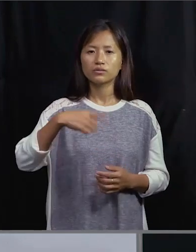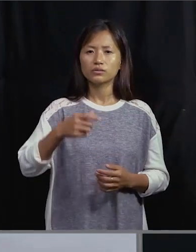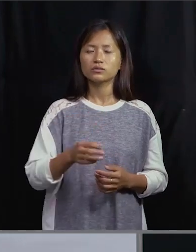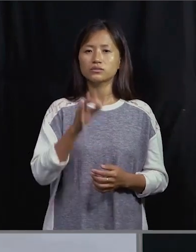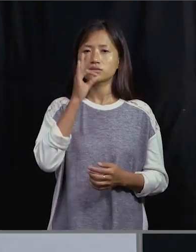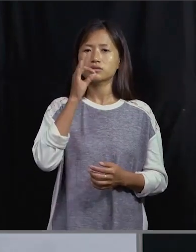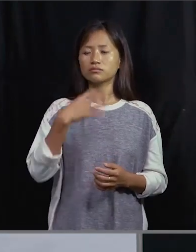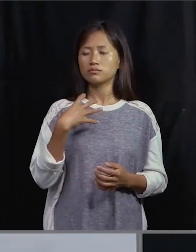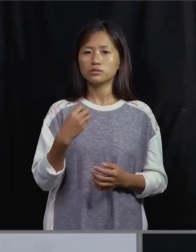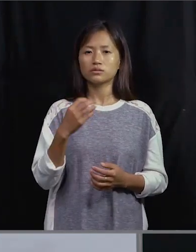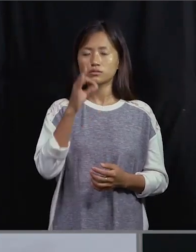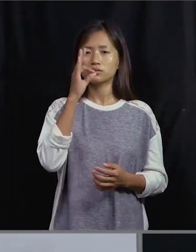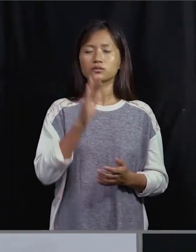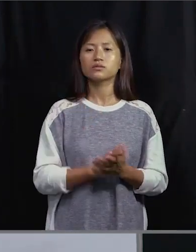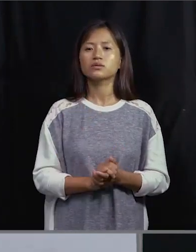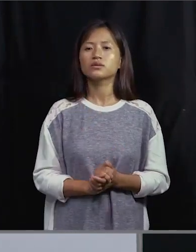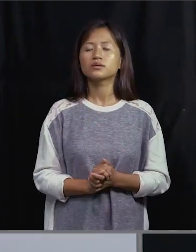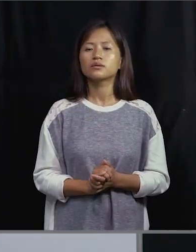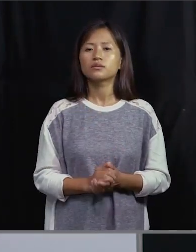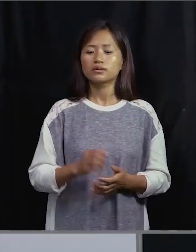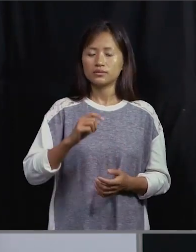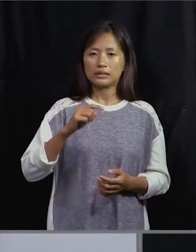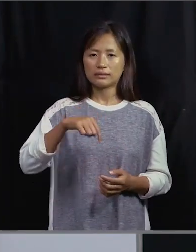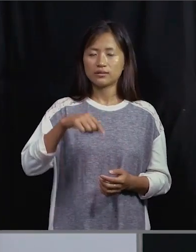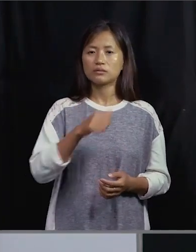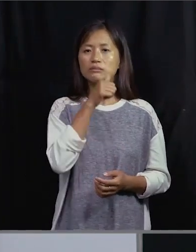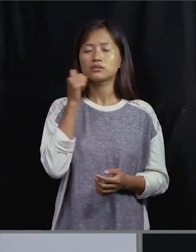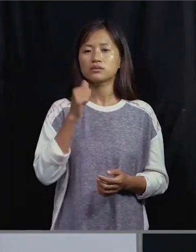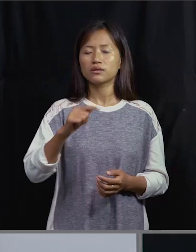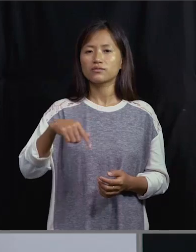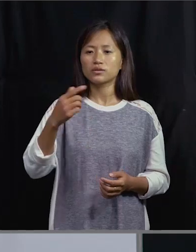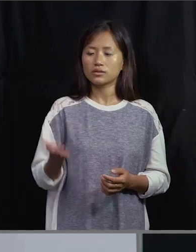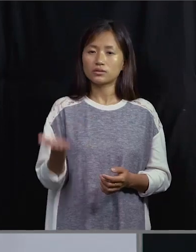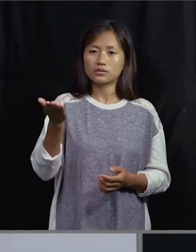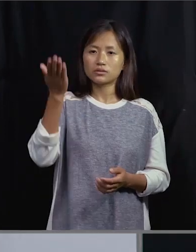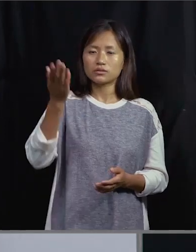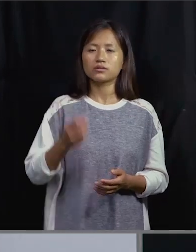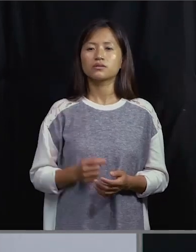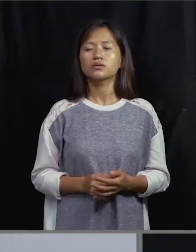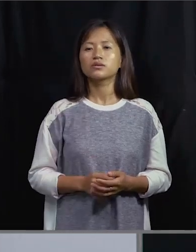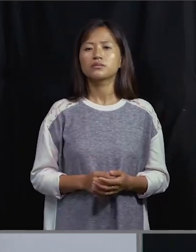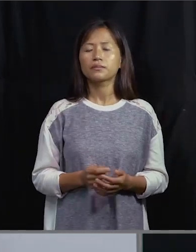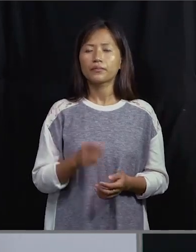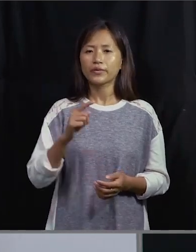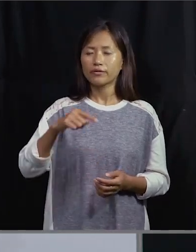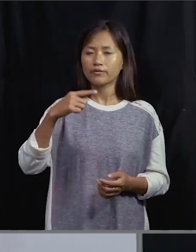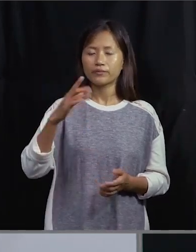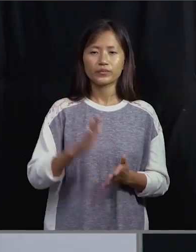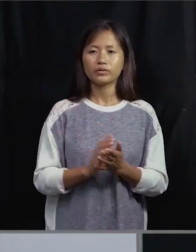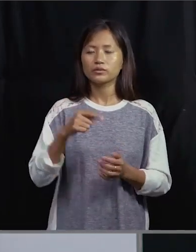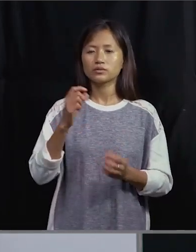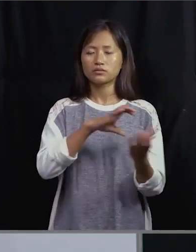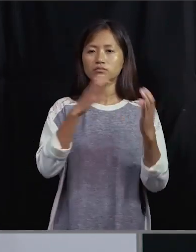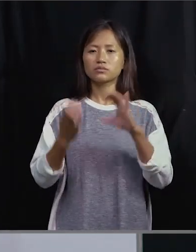tea, and therefore your demand for every day is now increasing, even though price of every day does not change. Your demand for